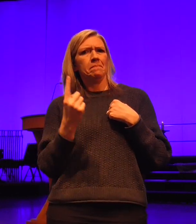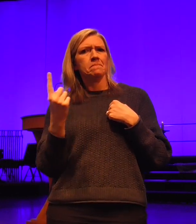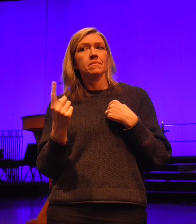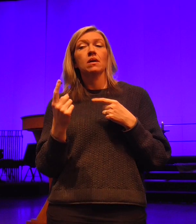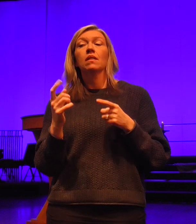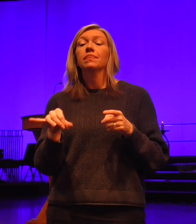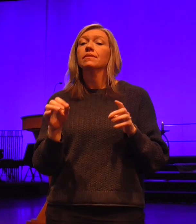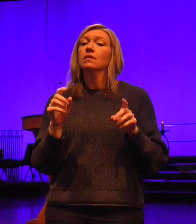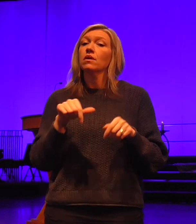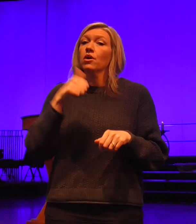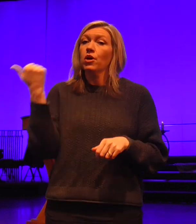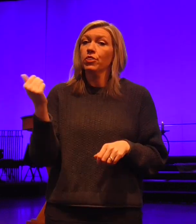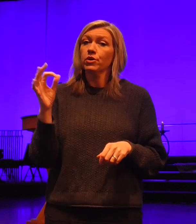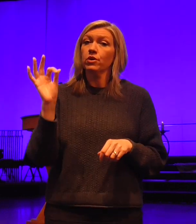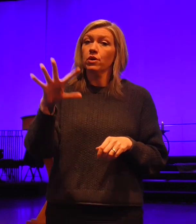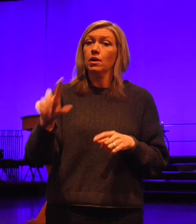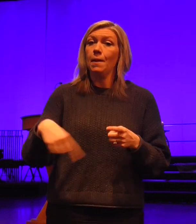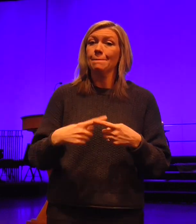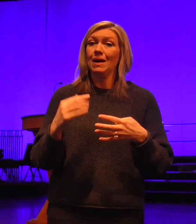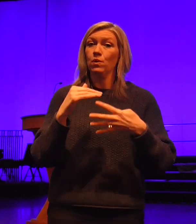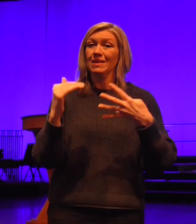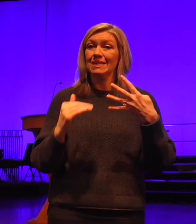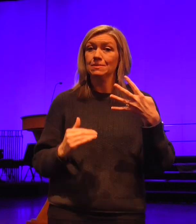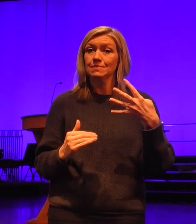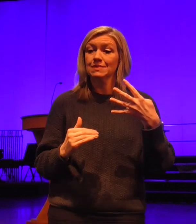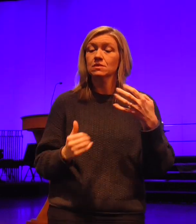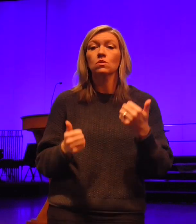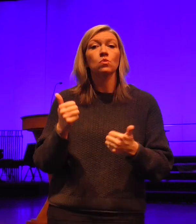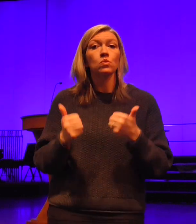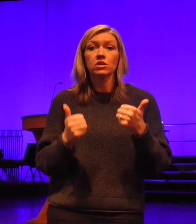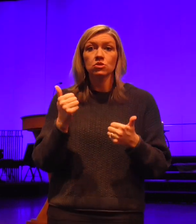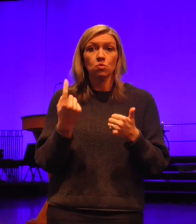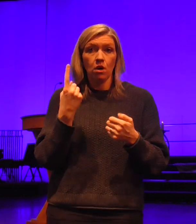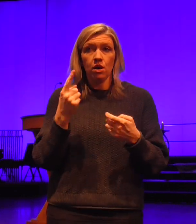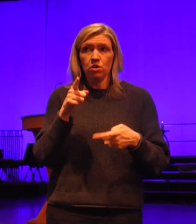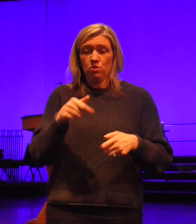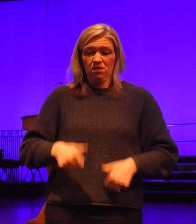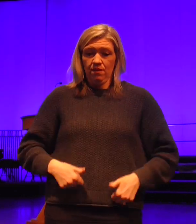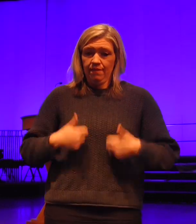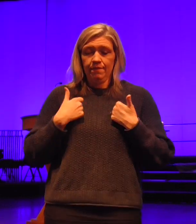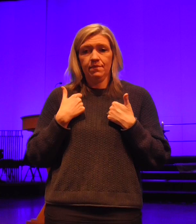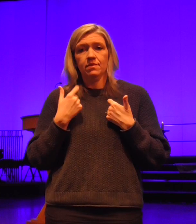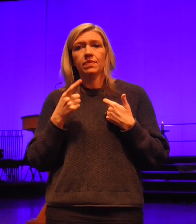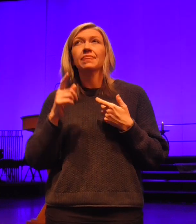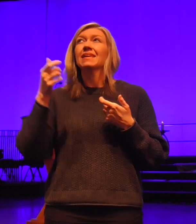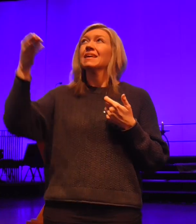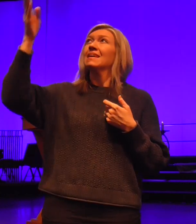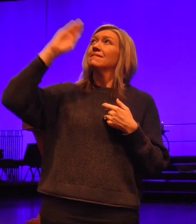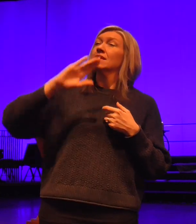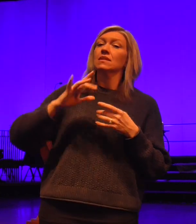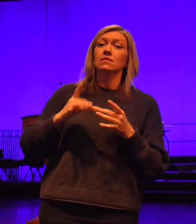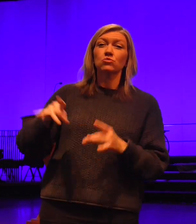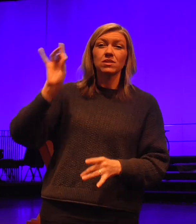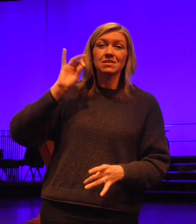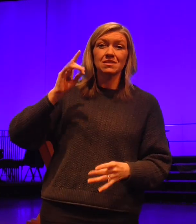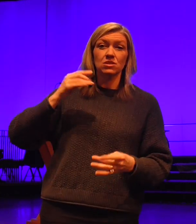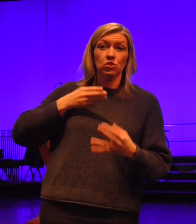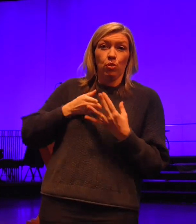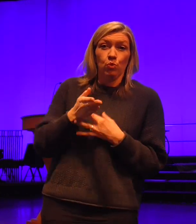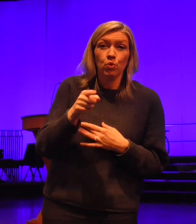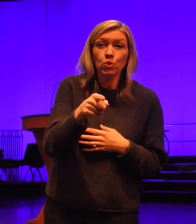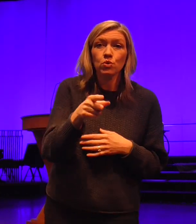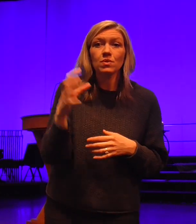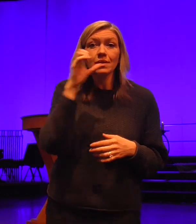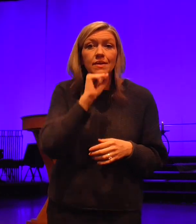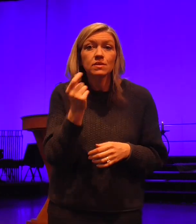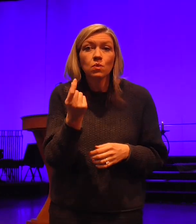kingdoms also. Wherever you are in the kingdom, because the infinite presence is acting through you, guess what you get more